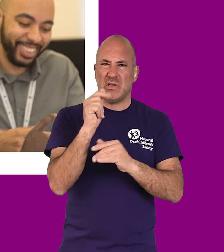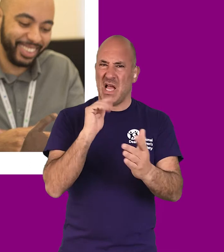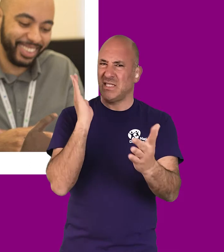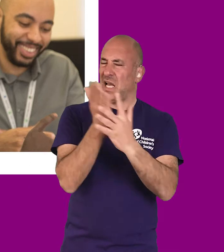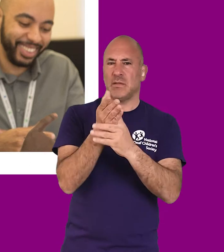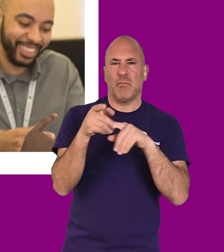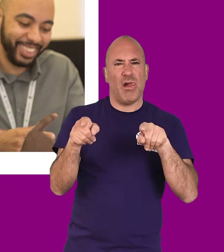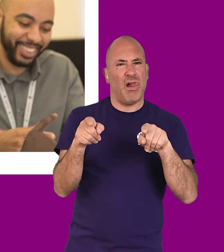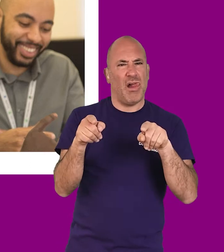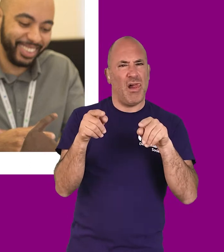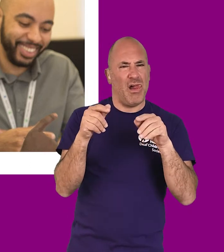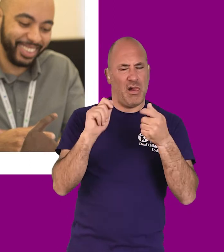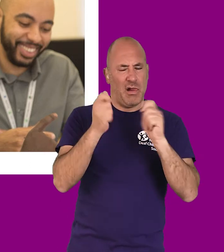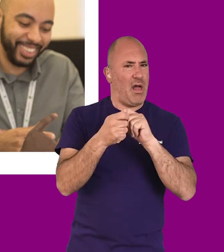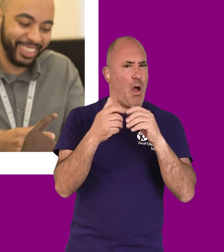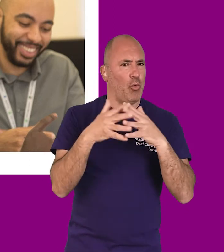Fred?